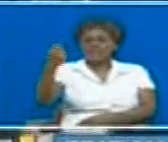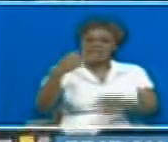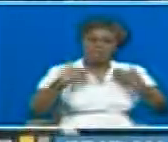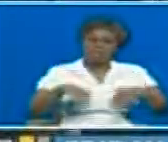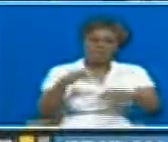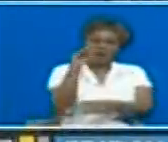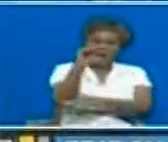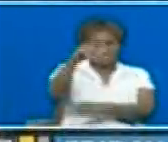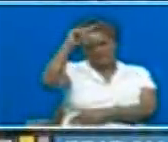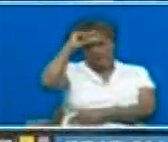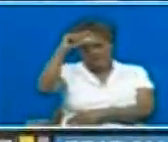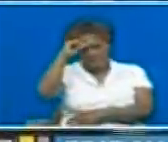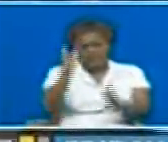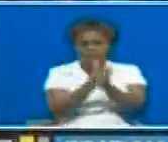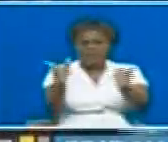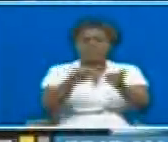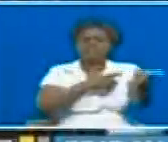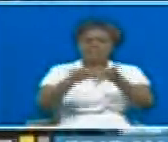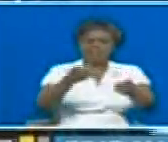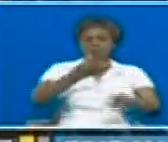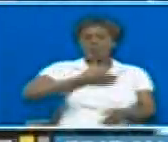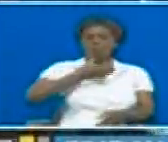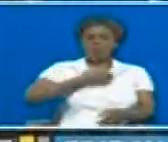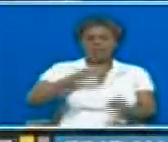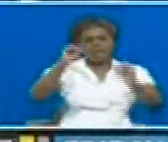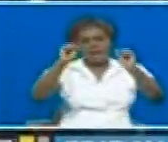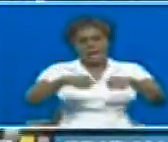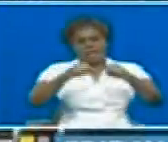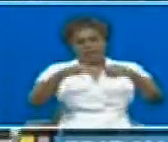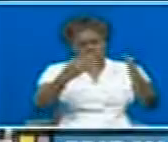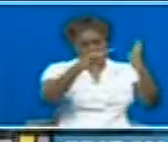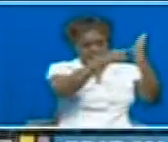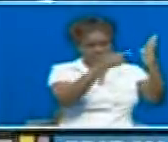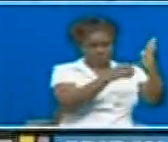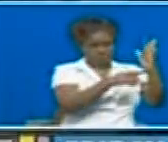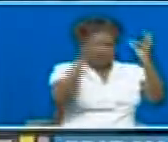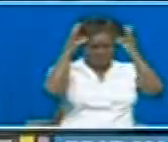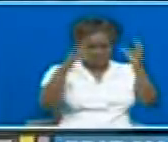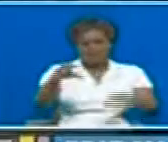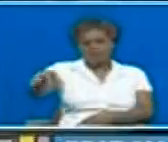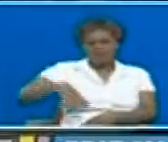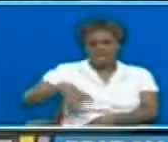also asking the government and public transport vehicle owners to agree on guidelines for determining